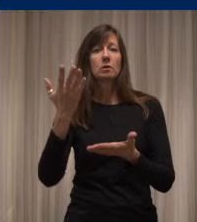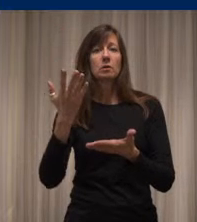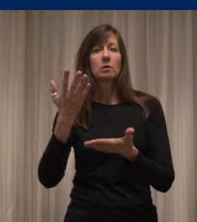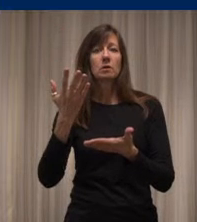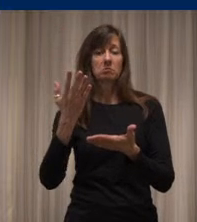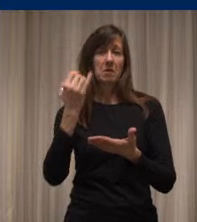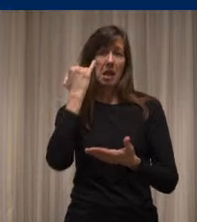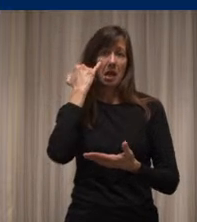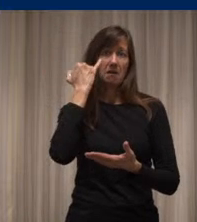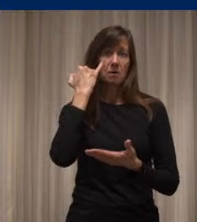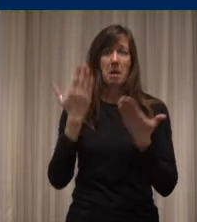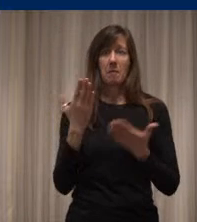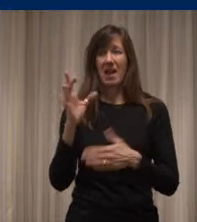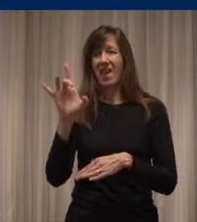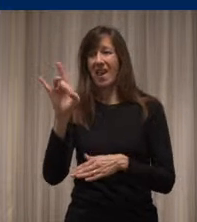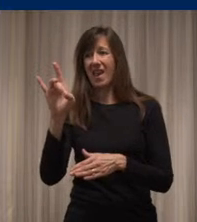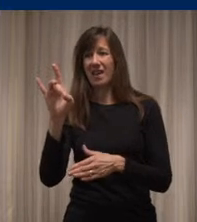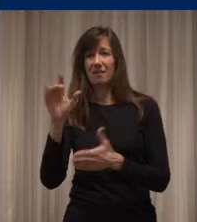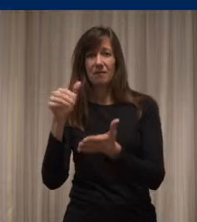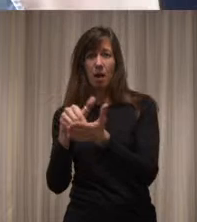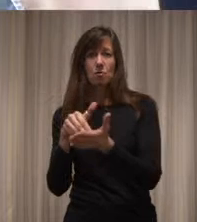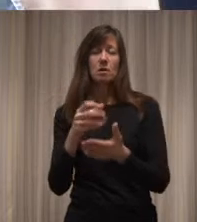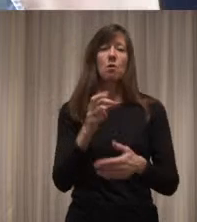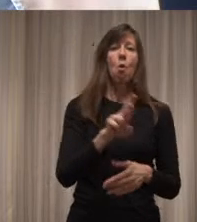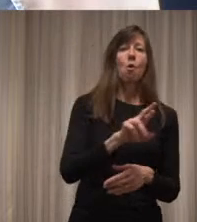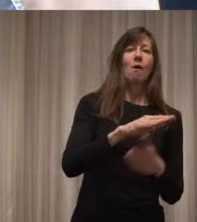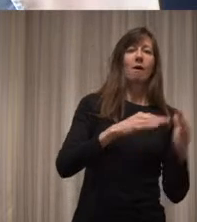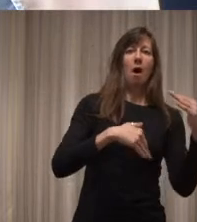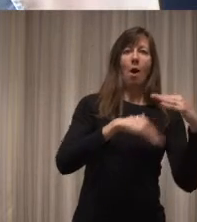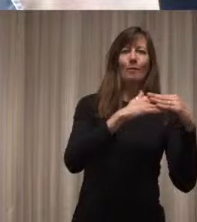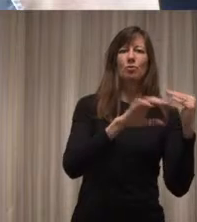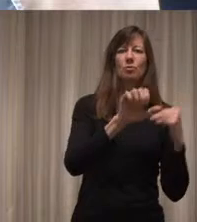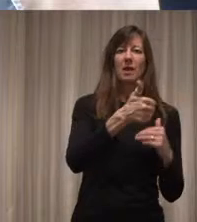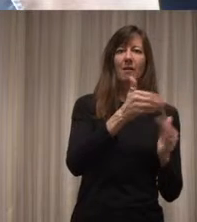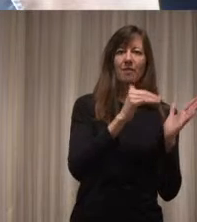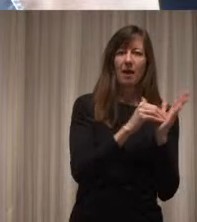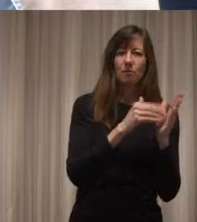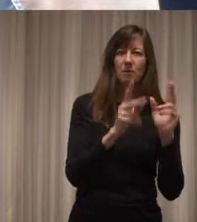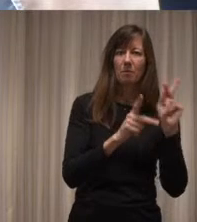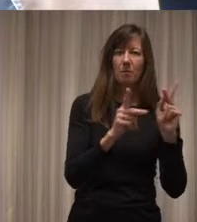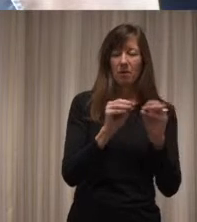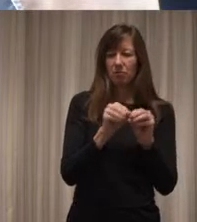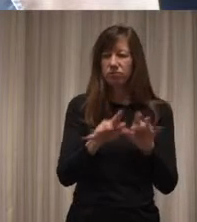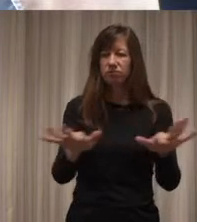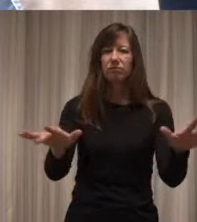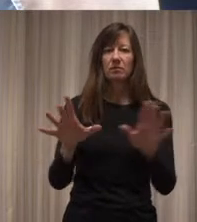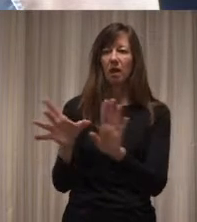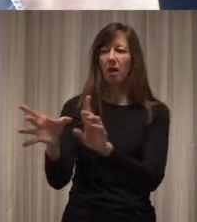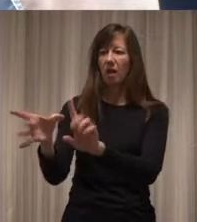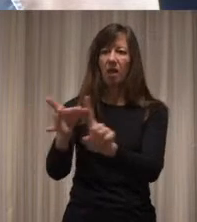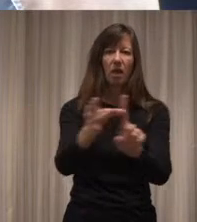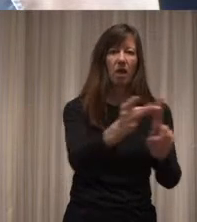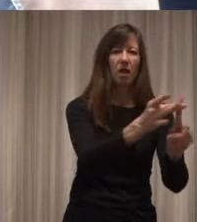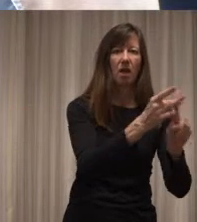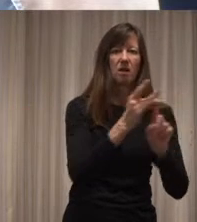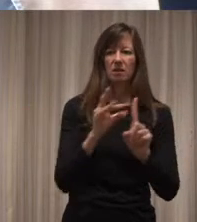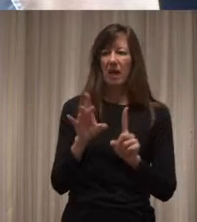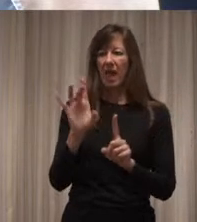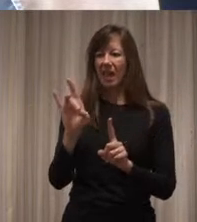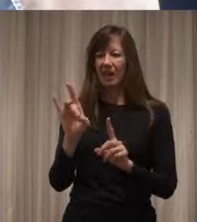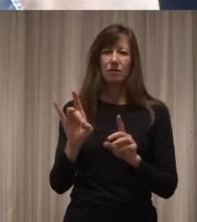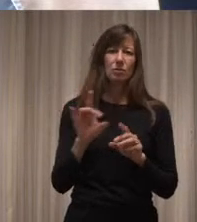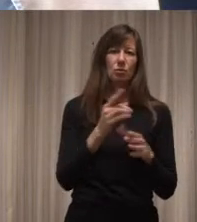those total cases, we know that the more that have it will be hospitalized, the more that are hospitalized will die. And so